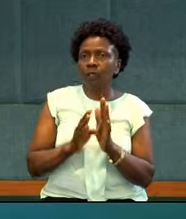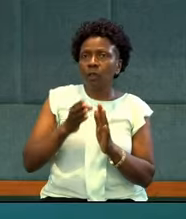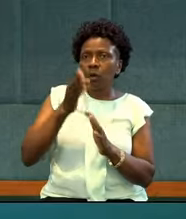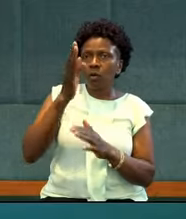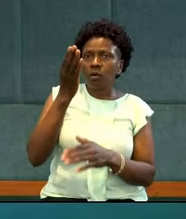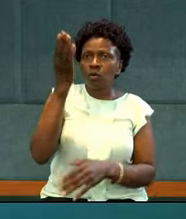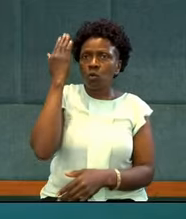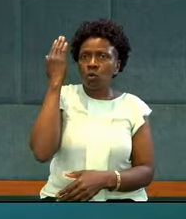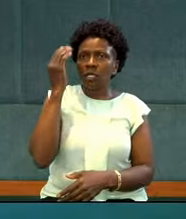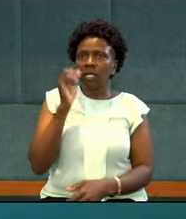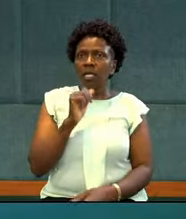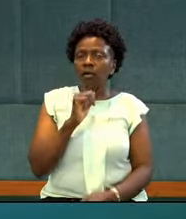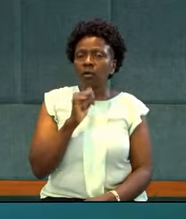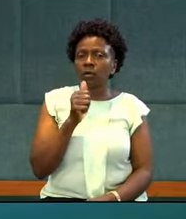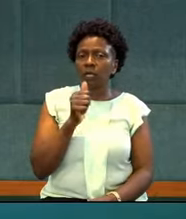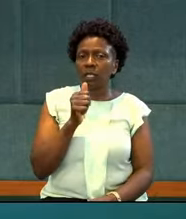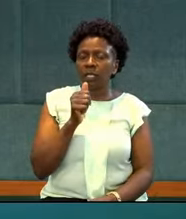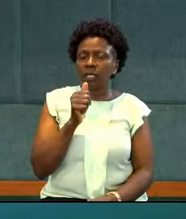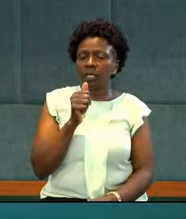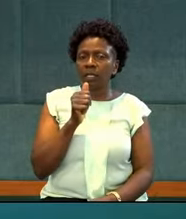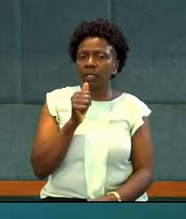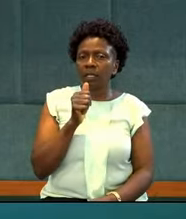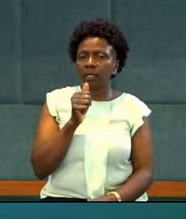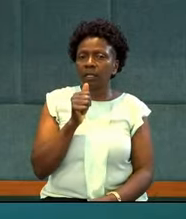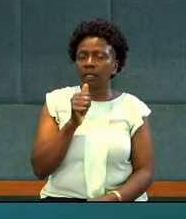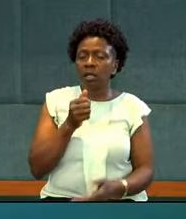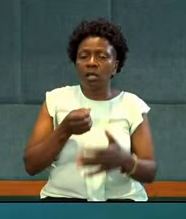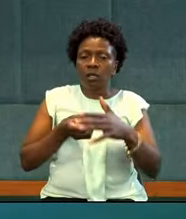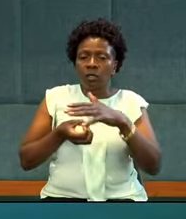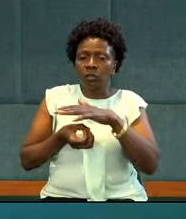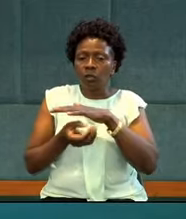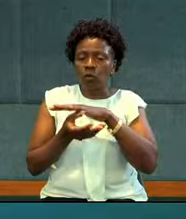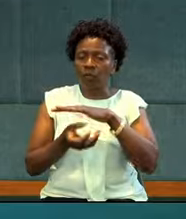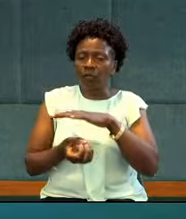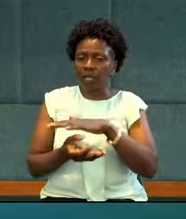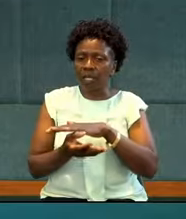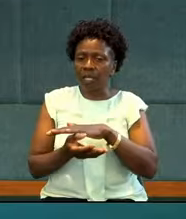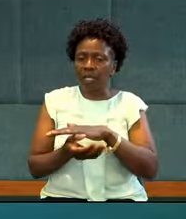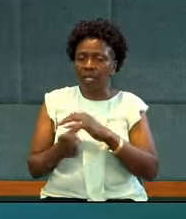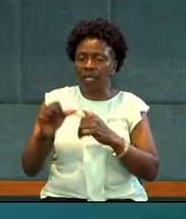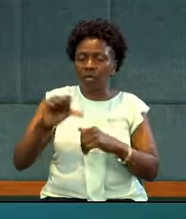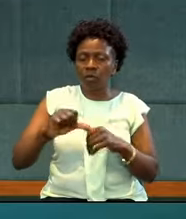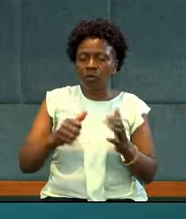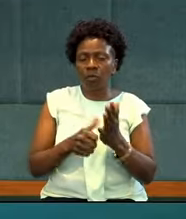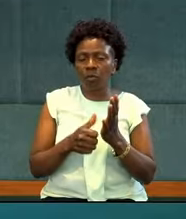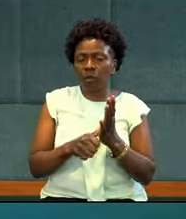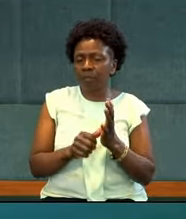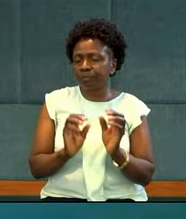God was not necessarily solving sexual problem.